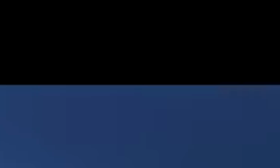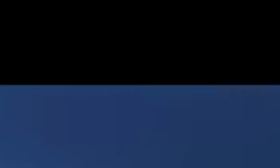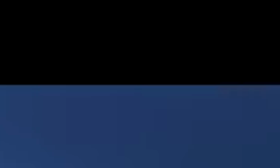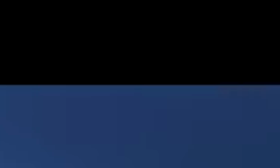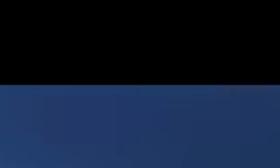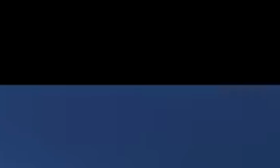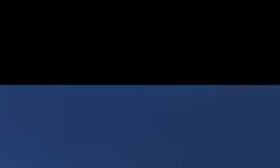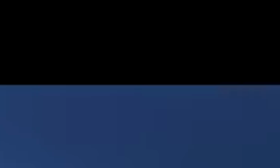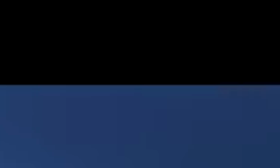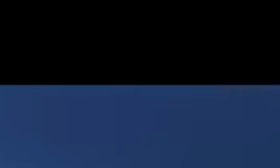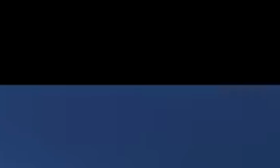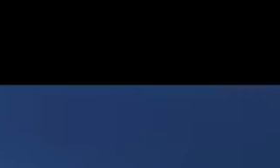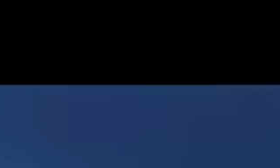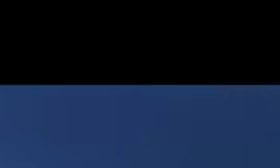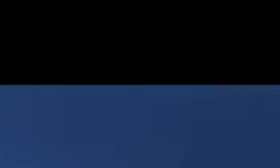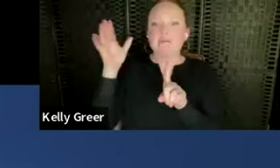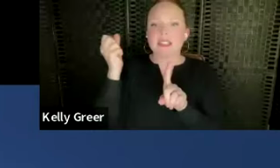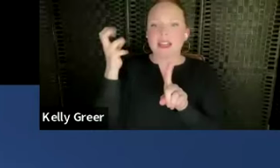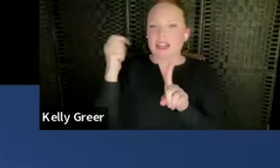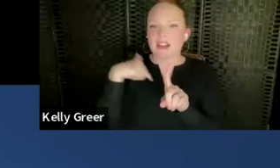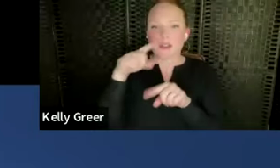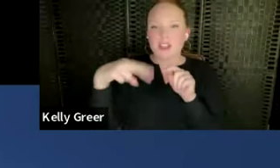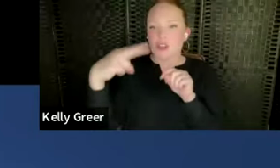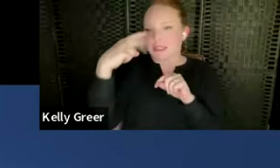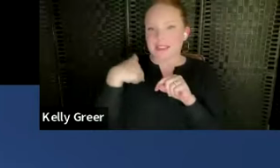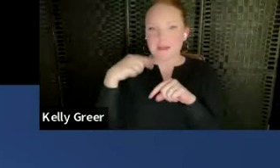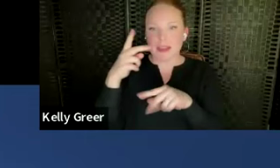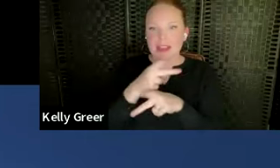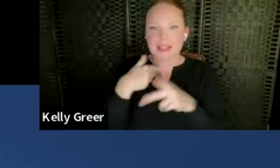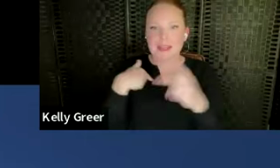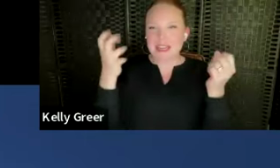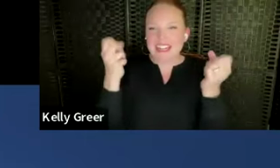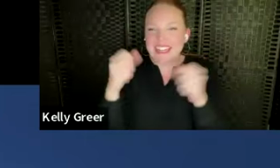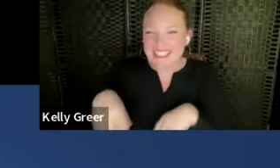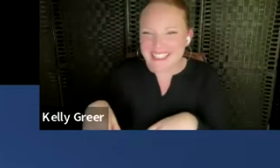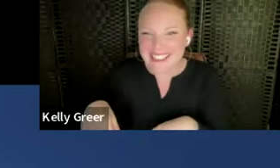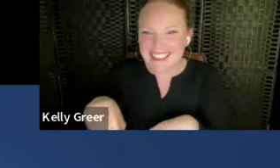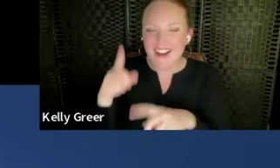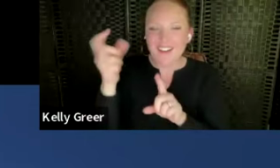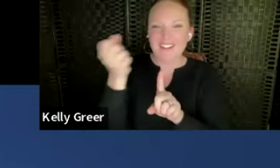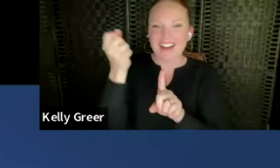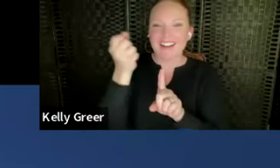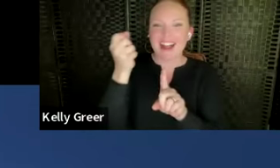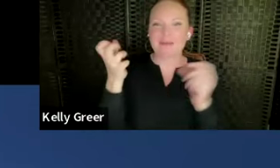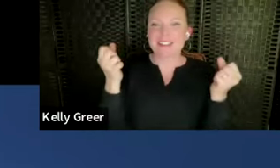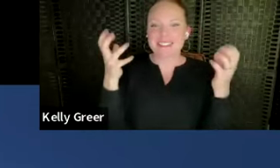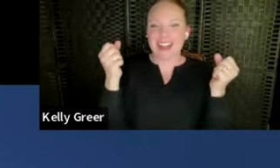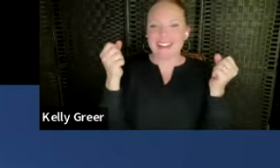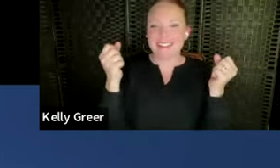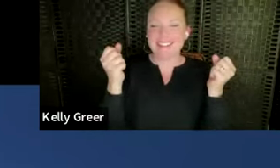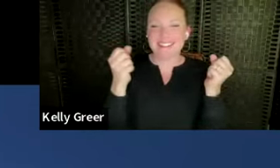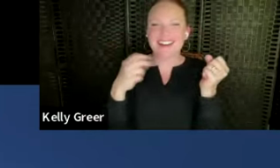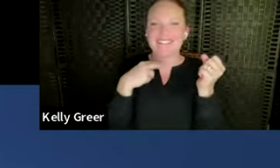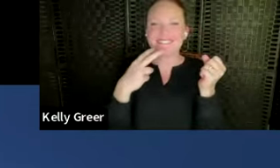I'll ask to get those links. I have a question. Yep. Desiree, I'm signing. I don't think you can see me. I keep signing. Hold on. I'm